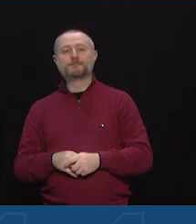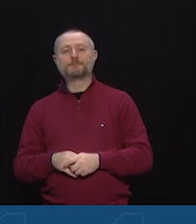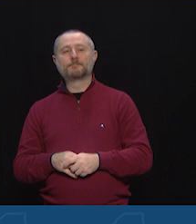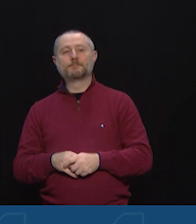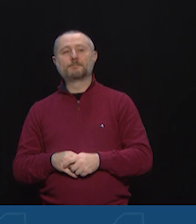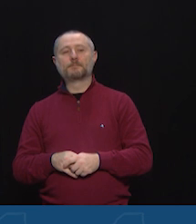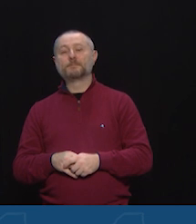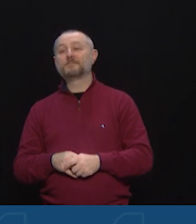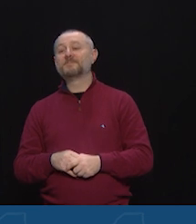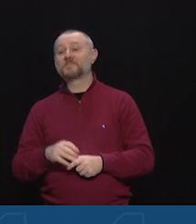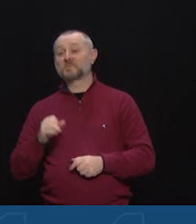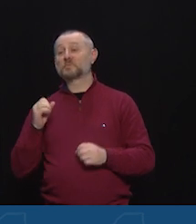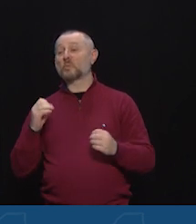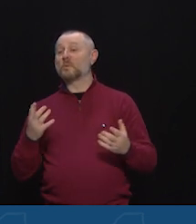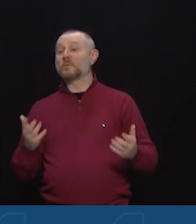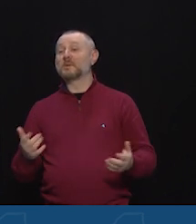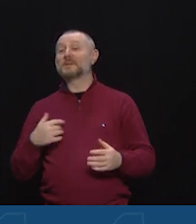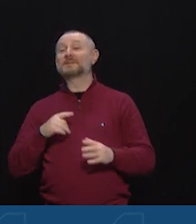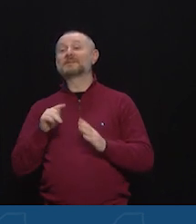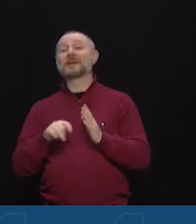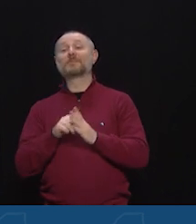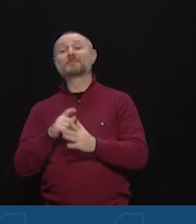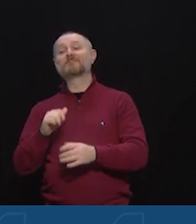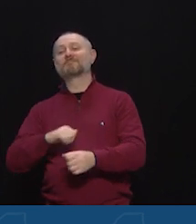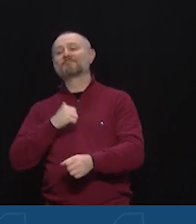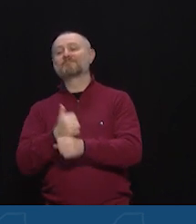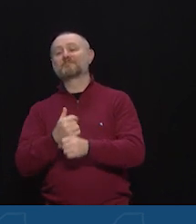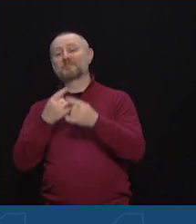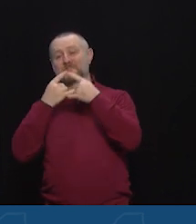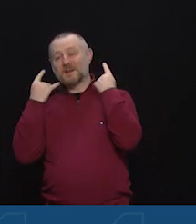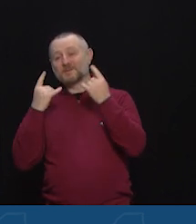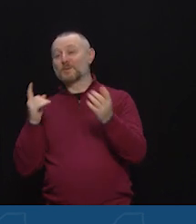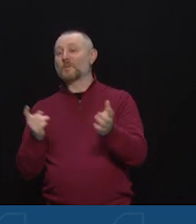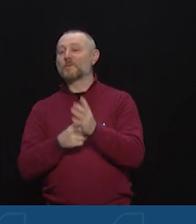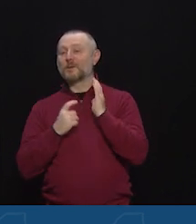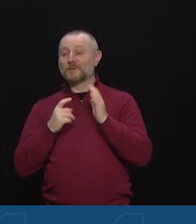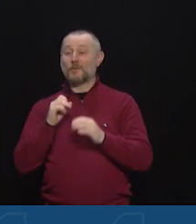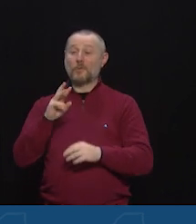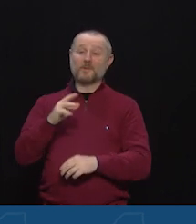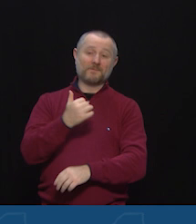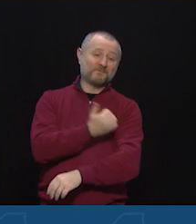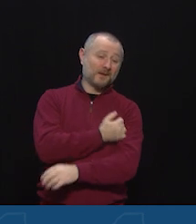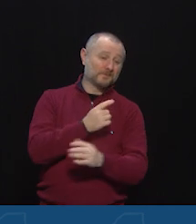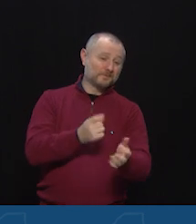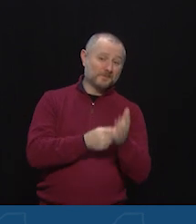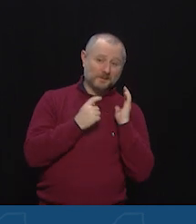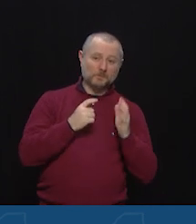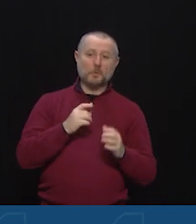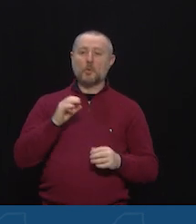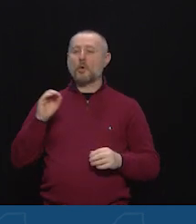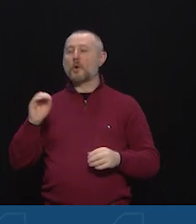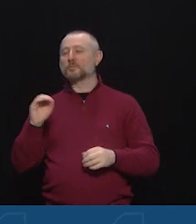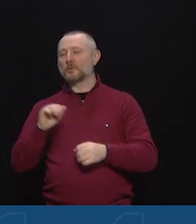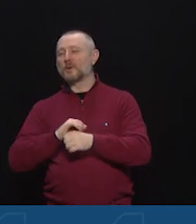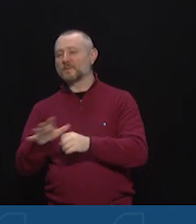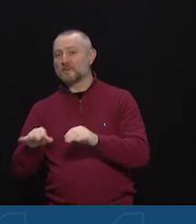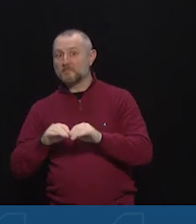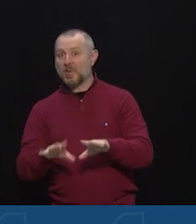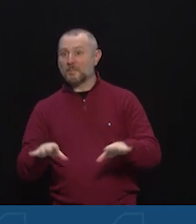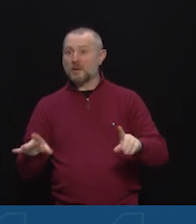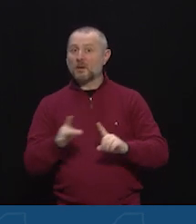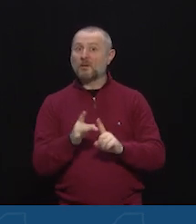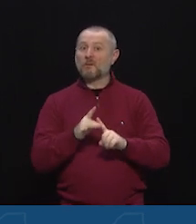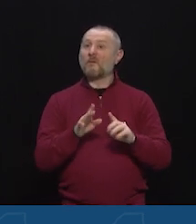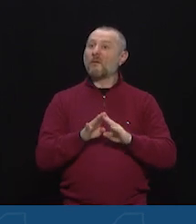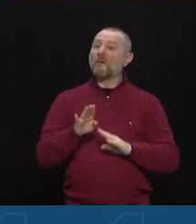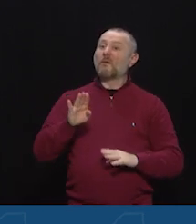know at the time when we put in our mask or vaccine requirement to protect people as this Omicron surge was spiking and it was spiraling